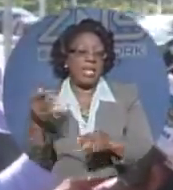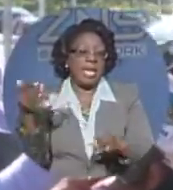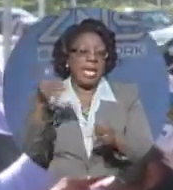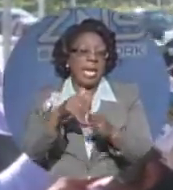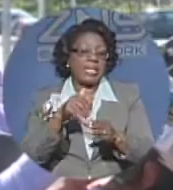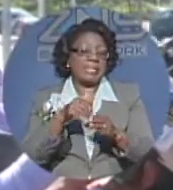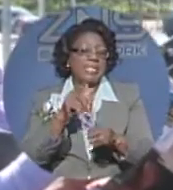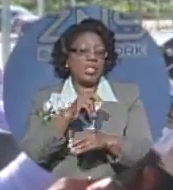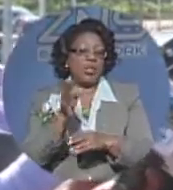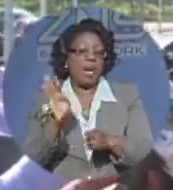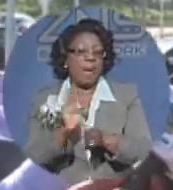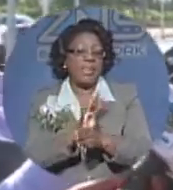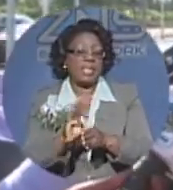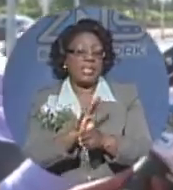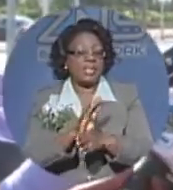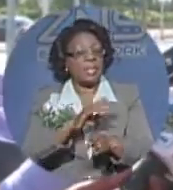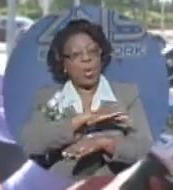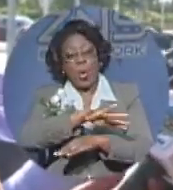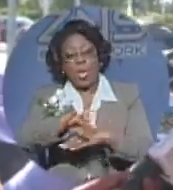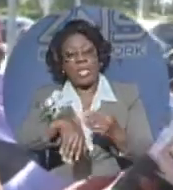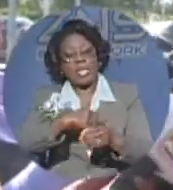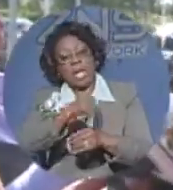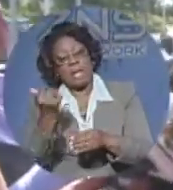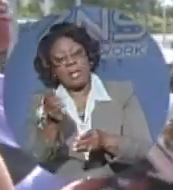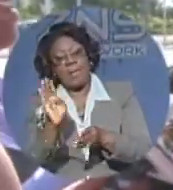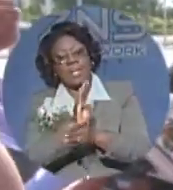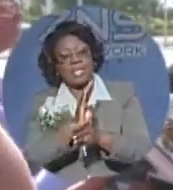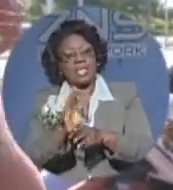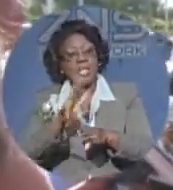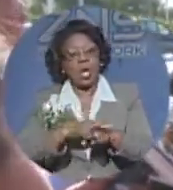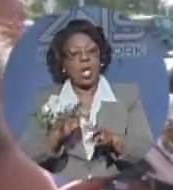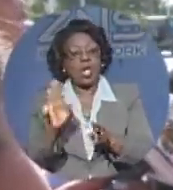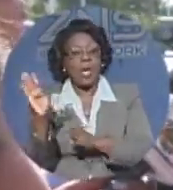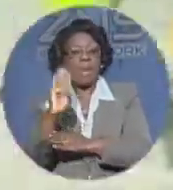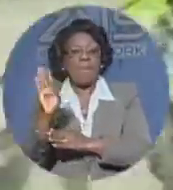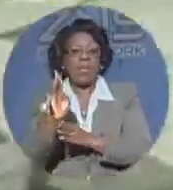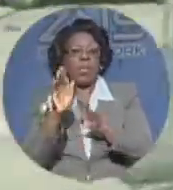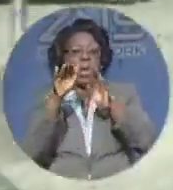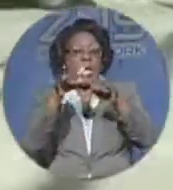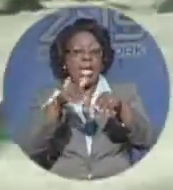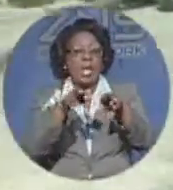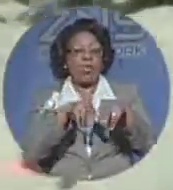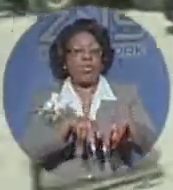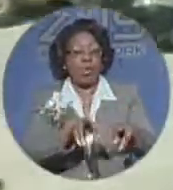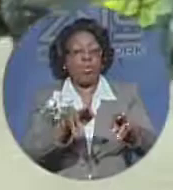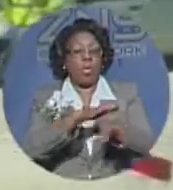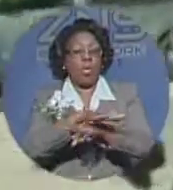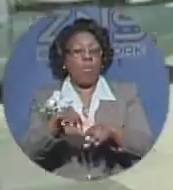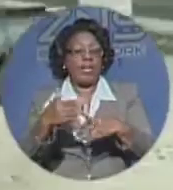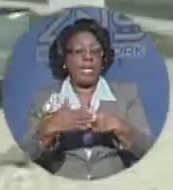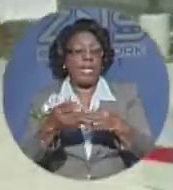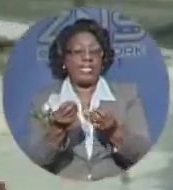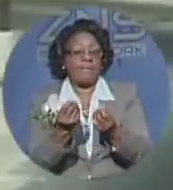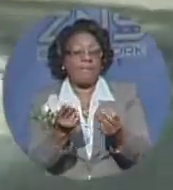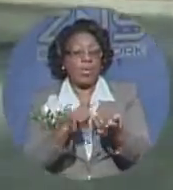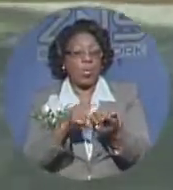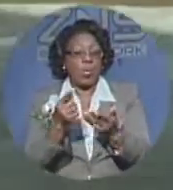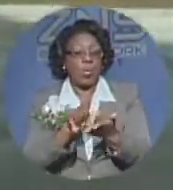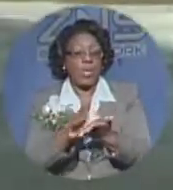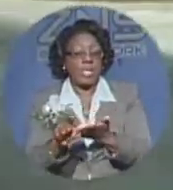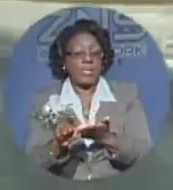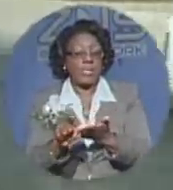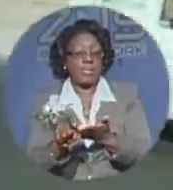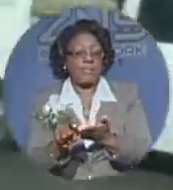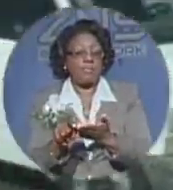business and all the other businesses along Blue Hill Road over the next several weeks. Meanwhile, work on one of the busiest thoroughfares in